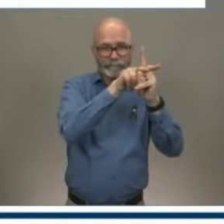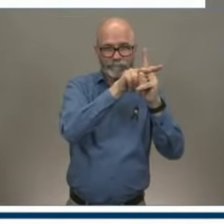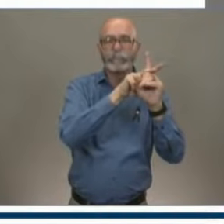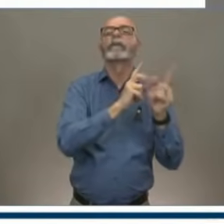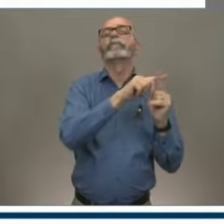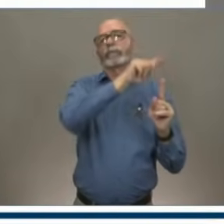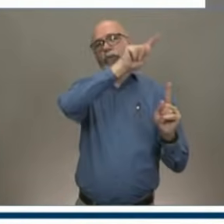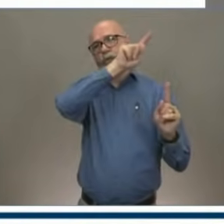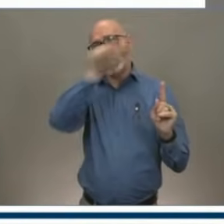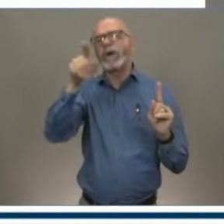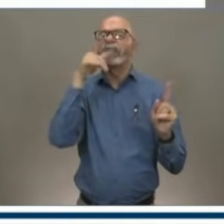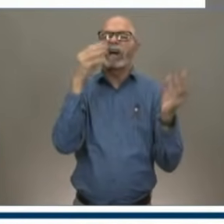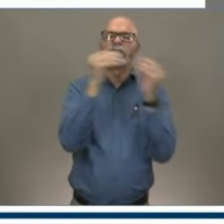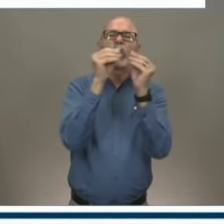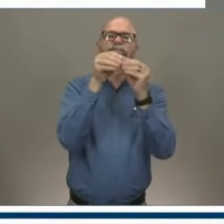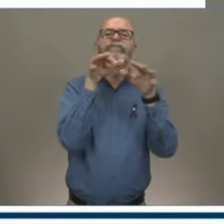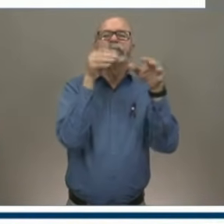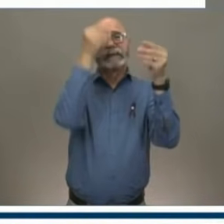next week.